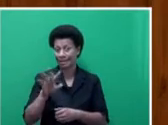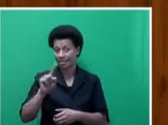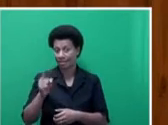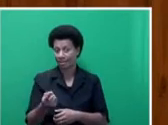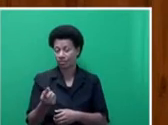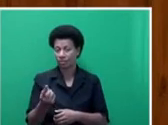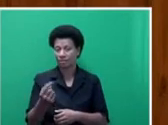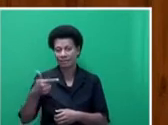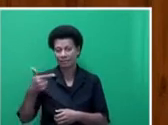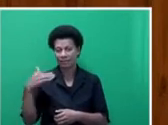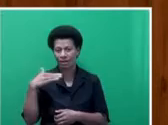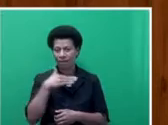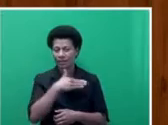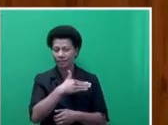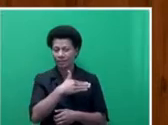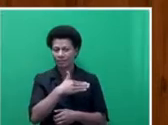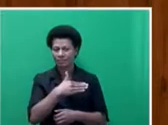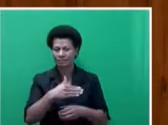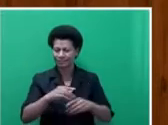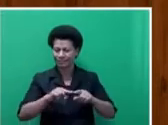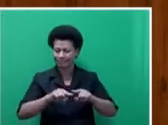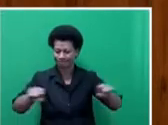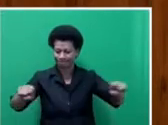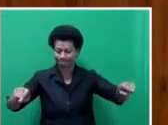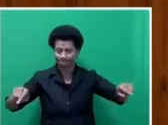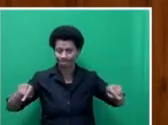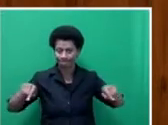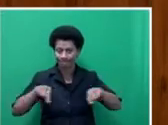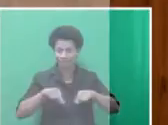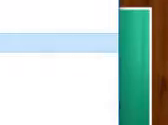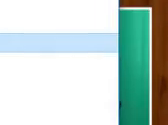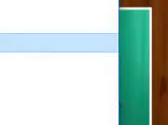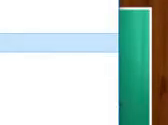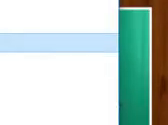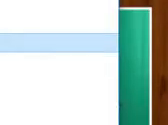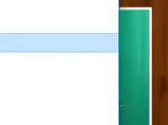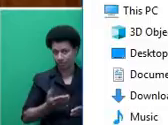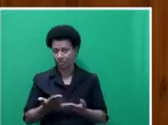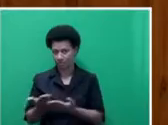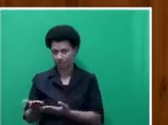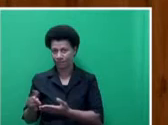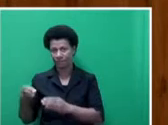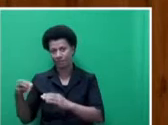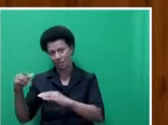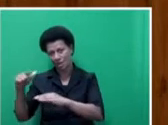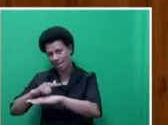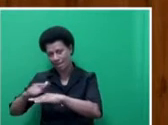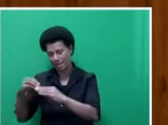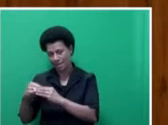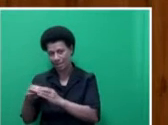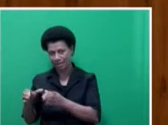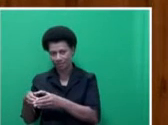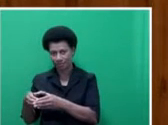10,749 hectare is currently under land bank, out of which 3 Itoke land parcel has been actually